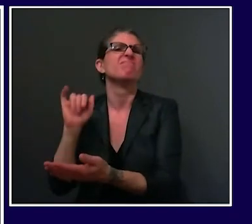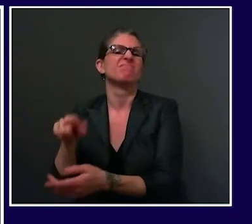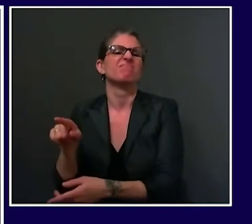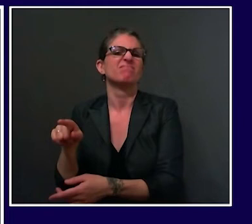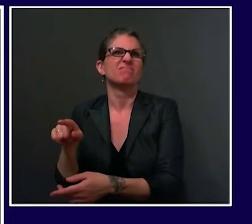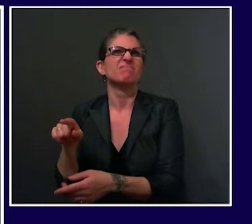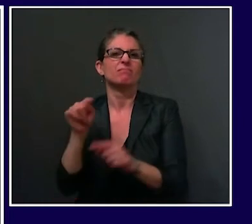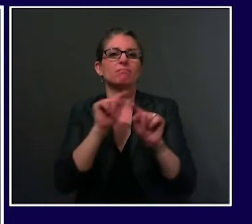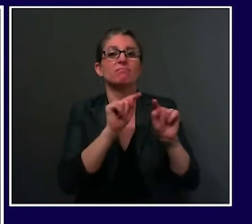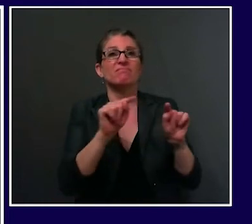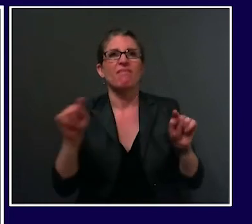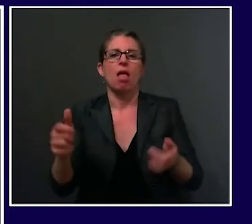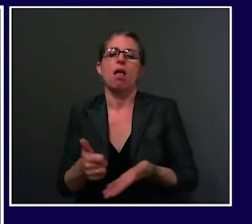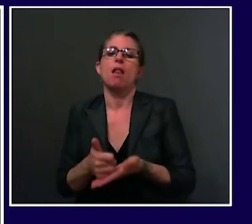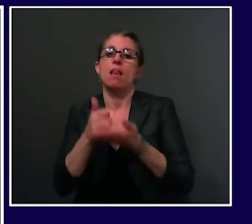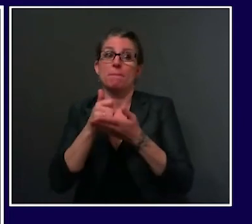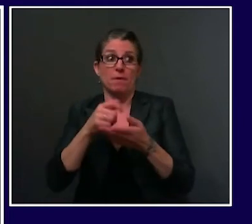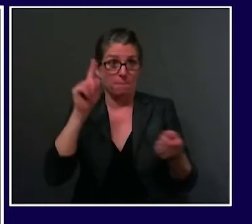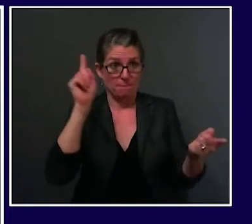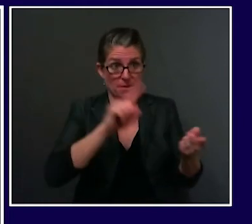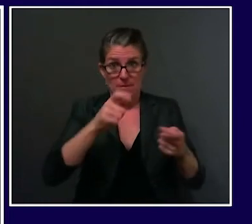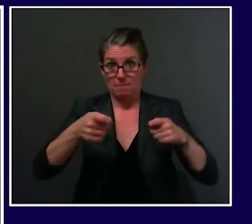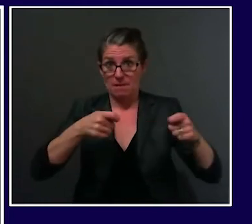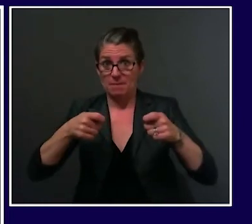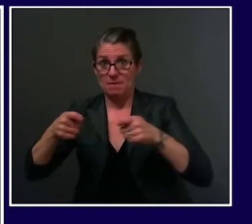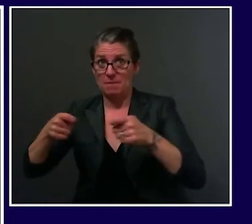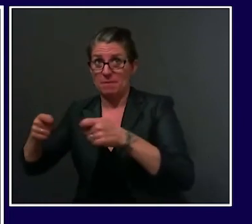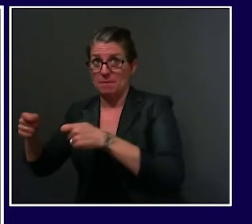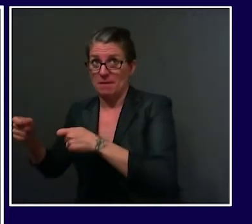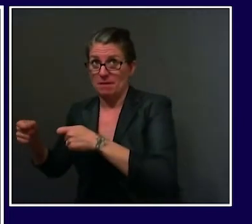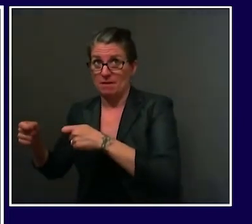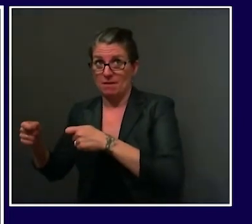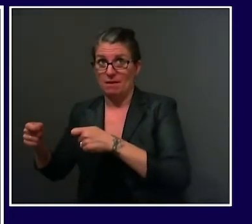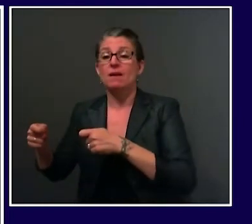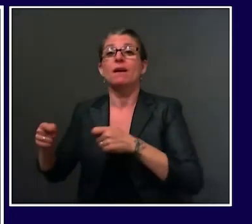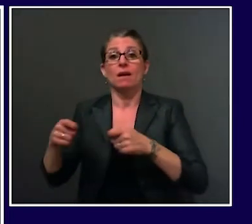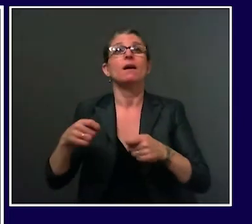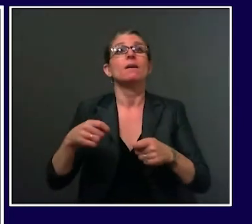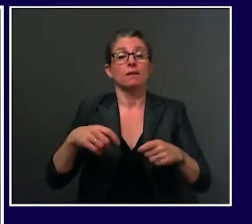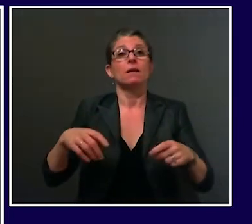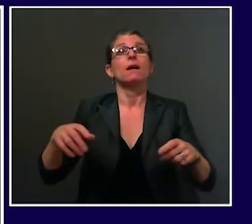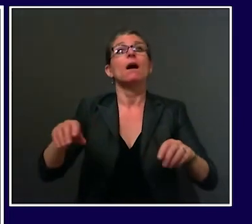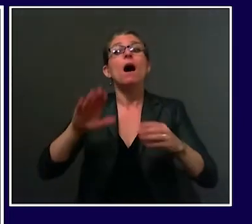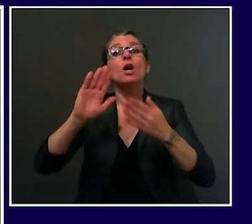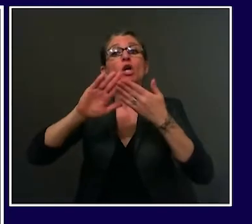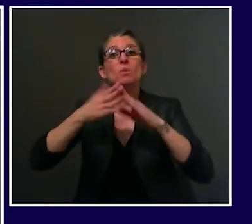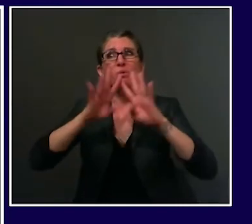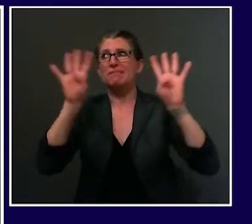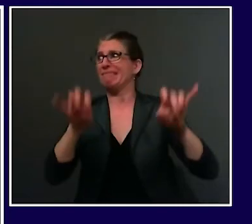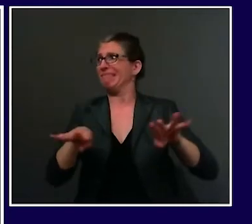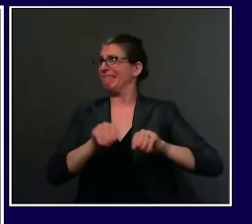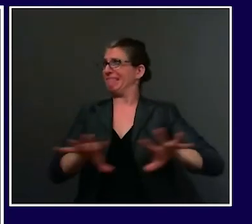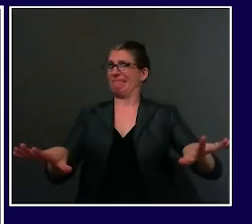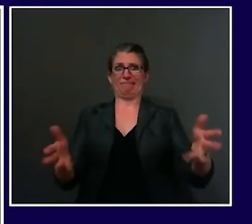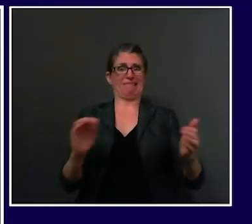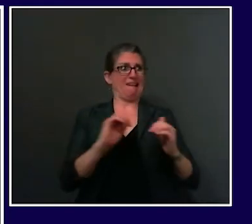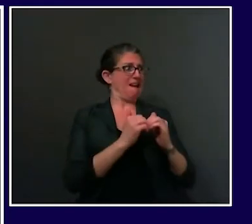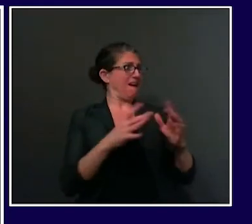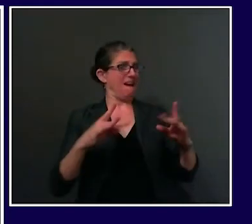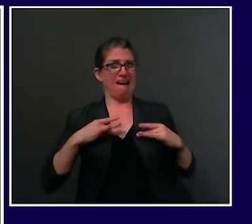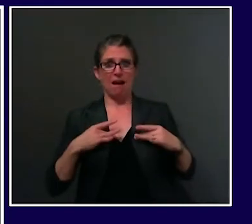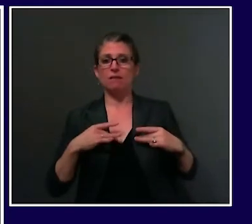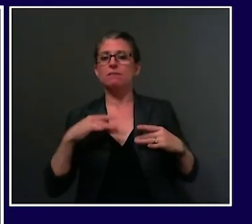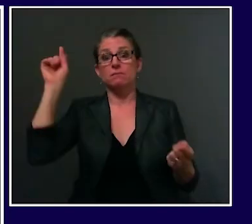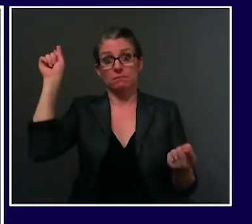etc., turn in a direction where community transmission is lower, then that will govern things. But there's not a date that we've got